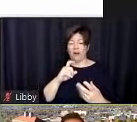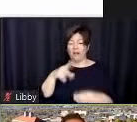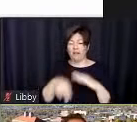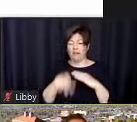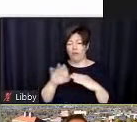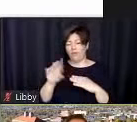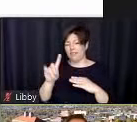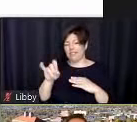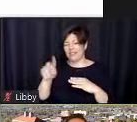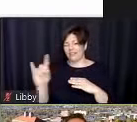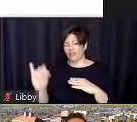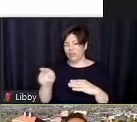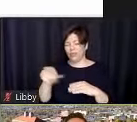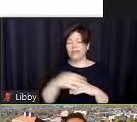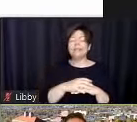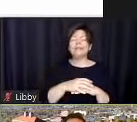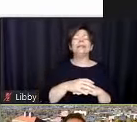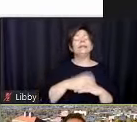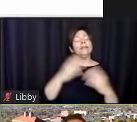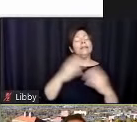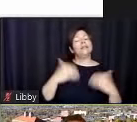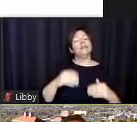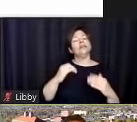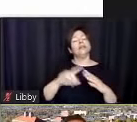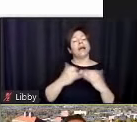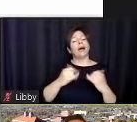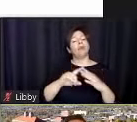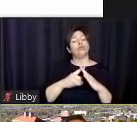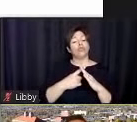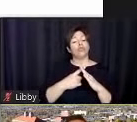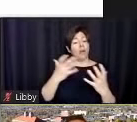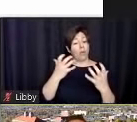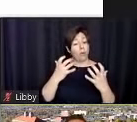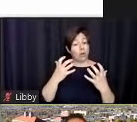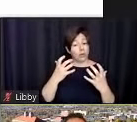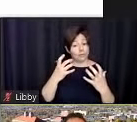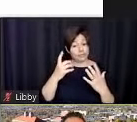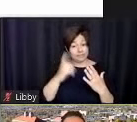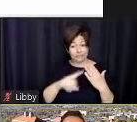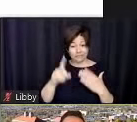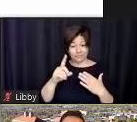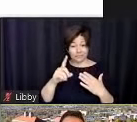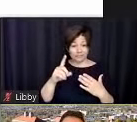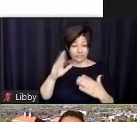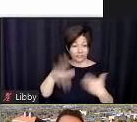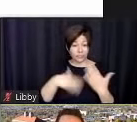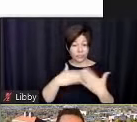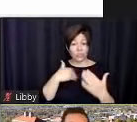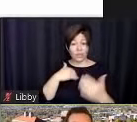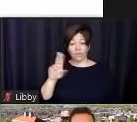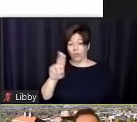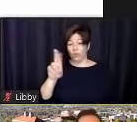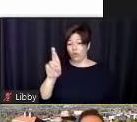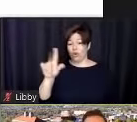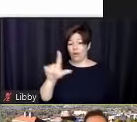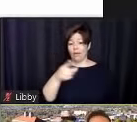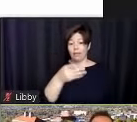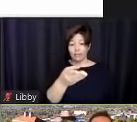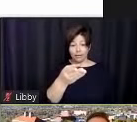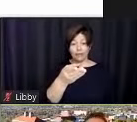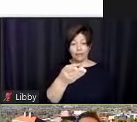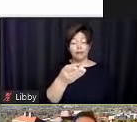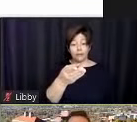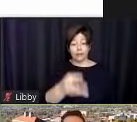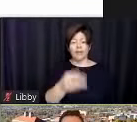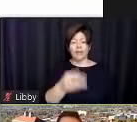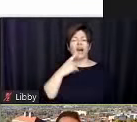started. So to get started though, I wanna make sure everyone has this URL. Now, I'll pause